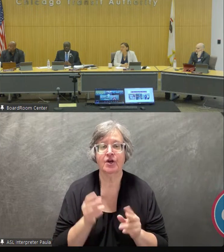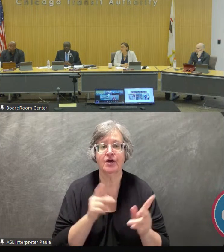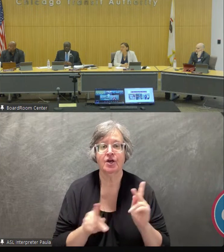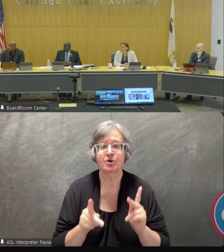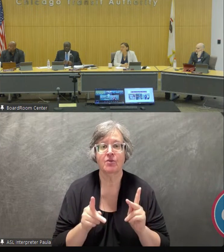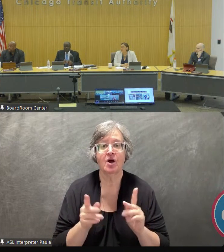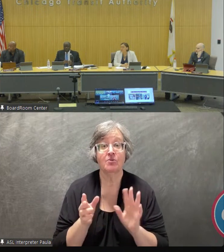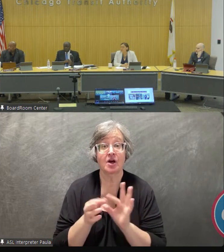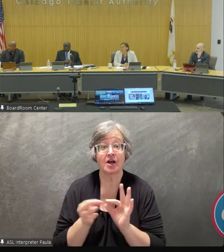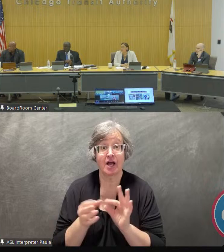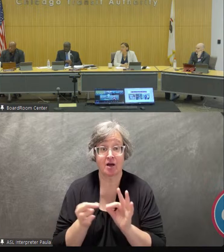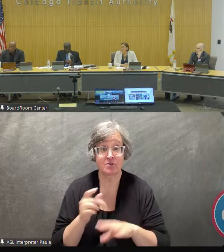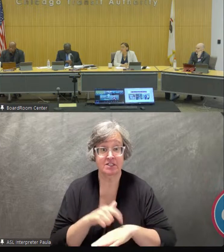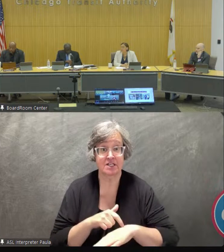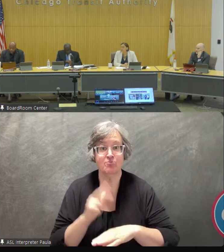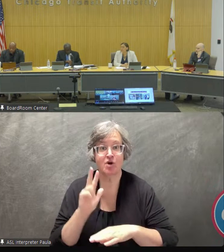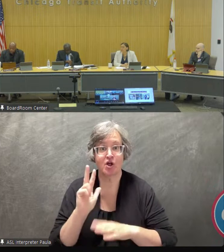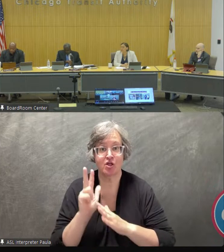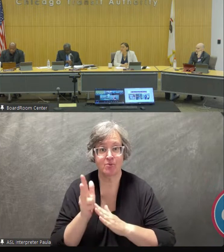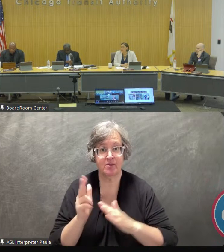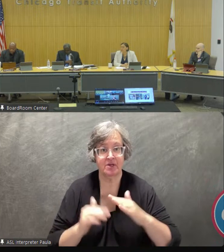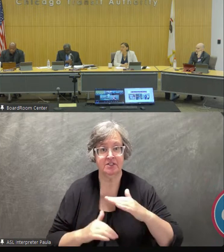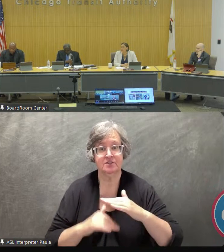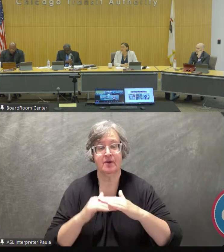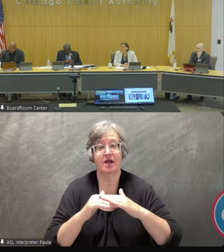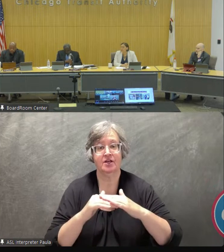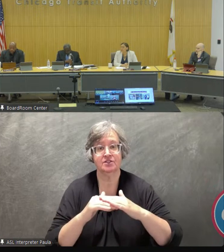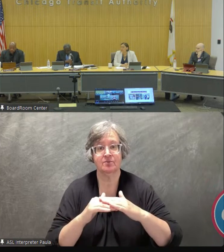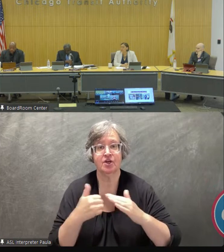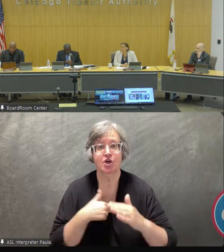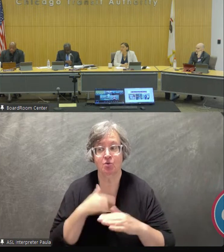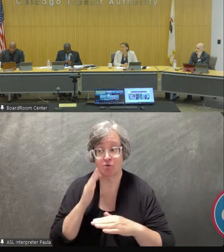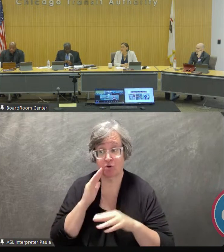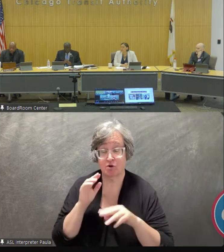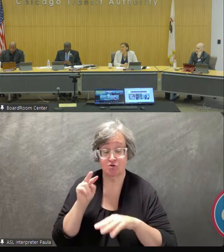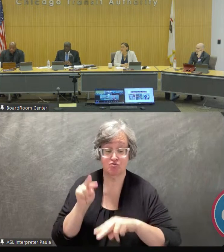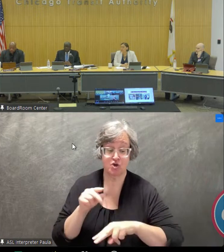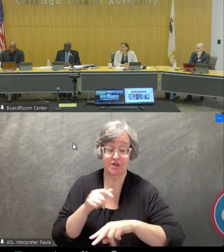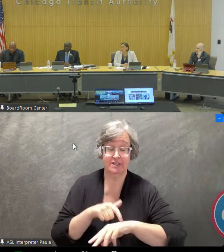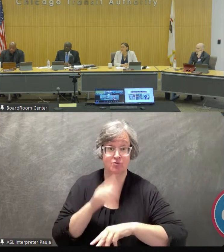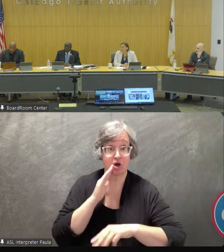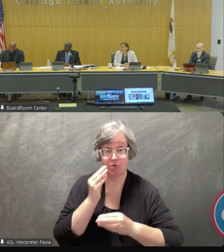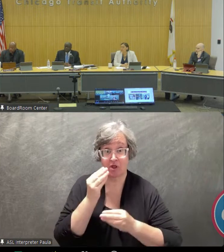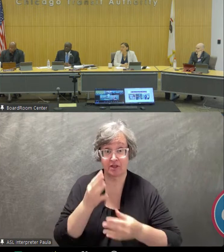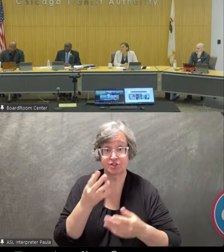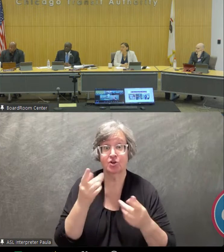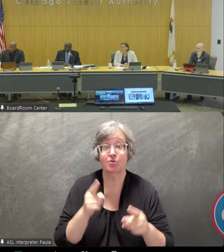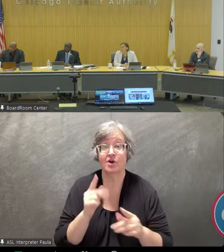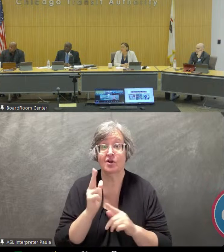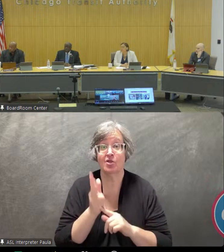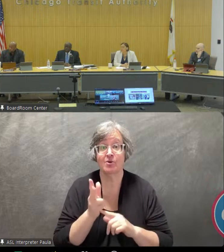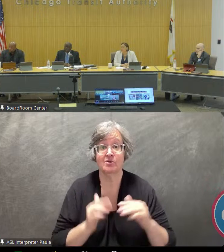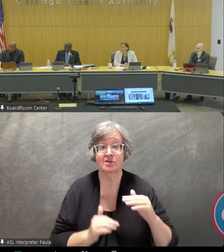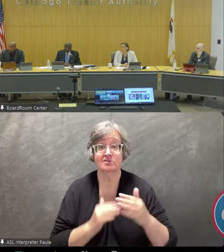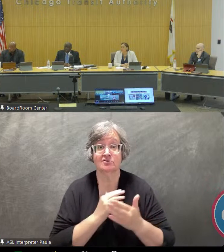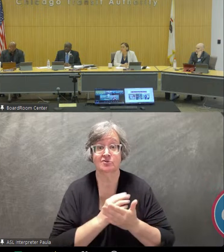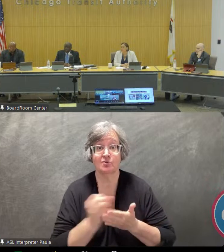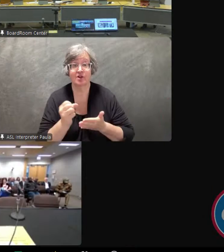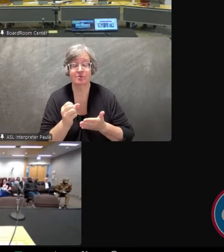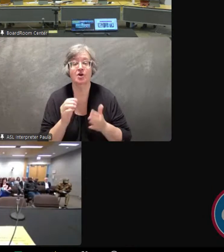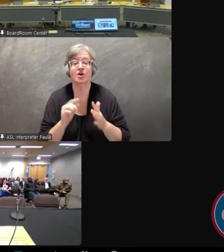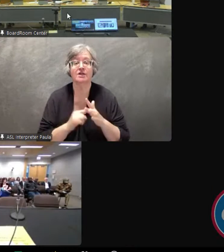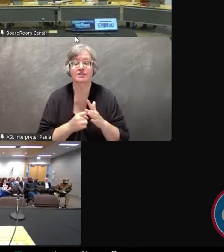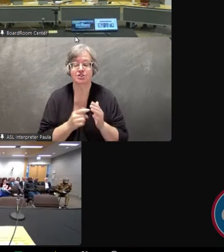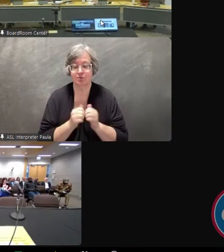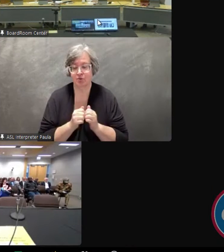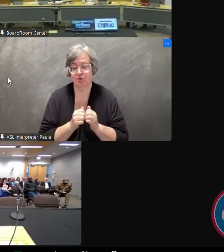each person gets 3 minutes to speak. And we are timing you, and I will let you know when your 3 minutes are up. We will start